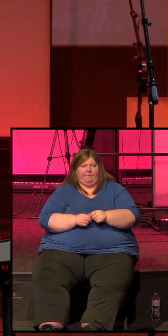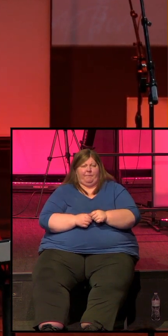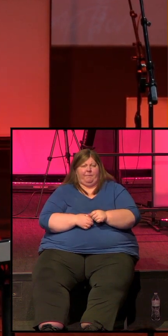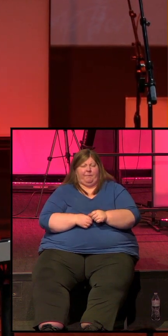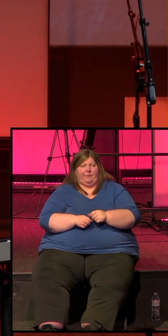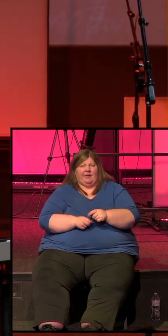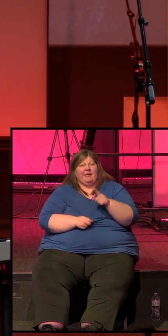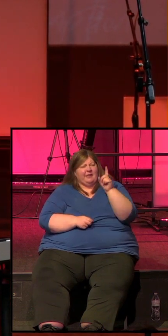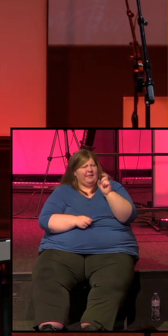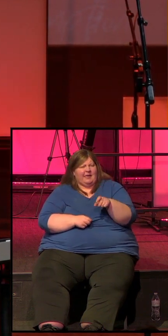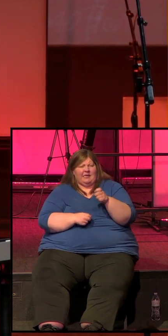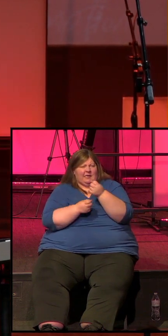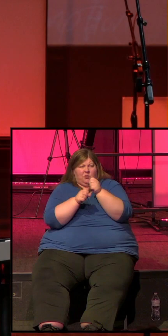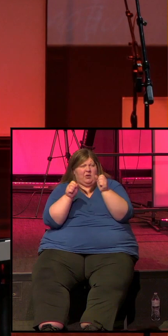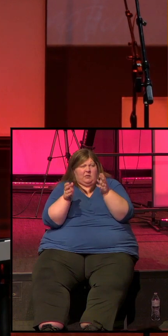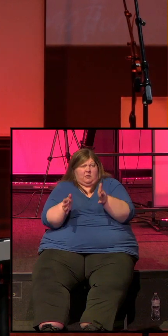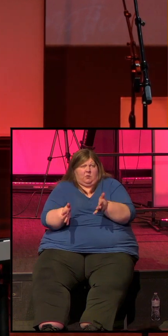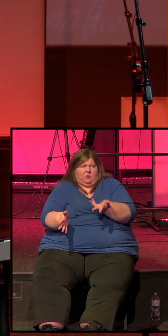They need a rescuer. I